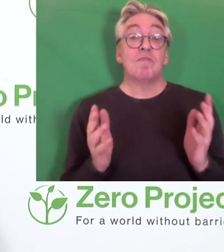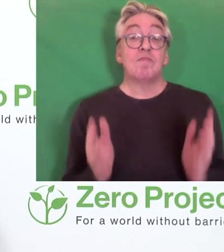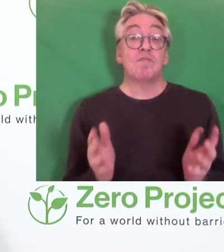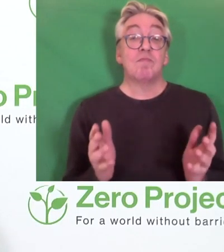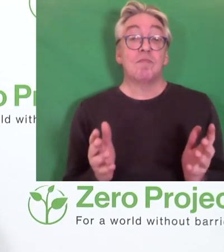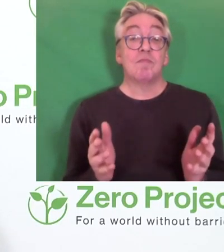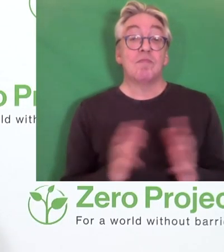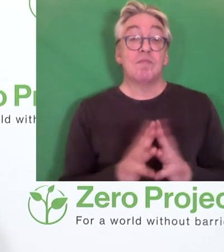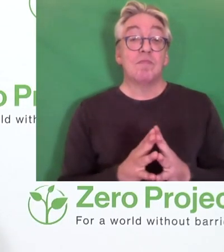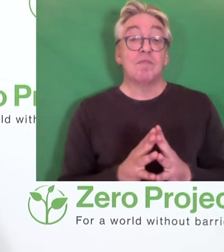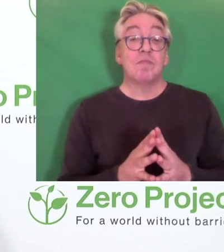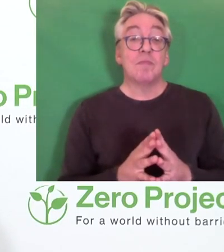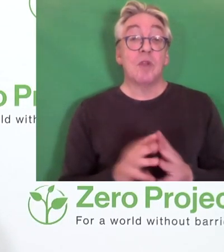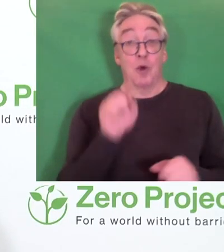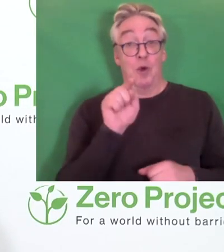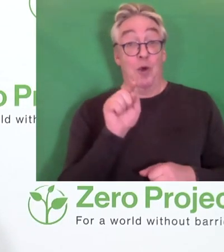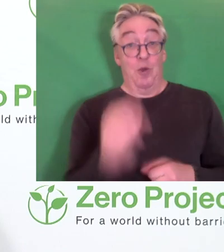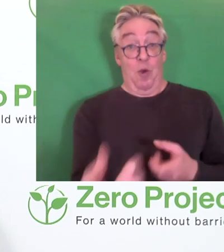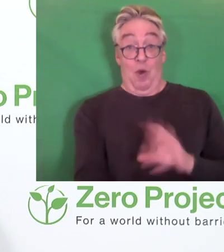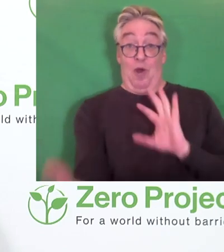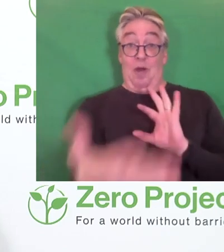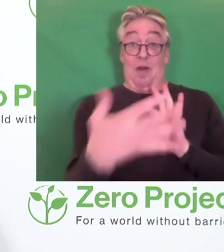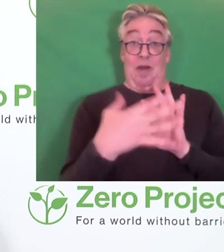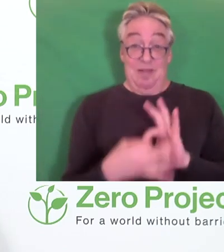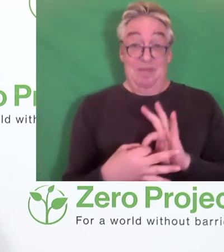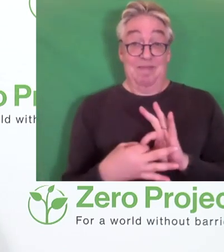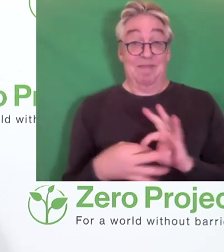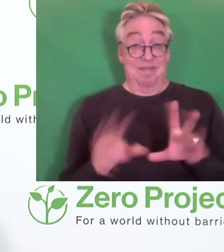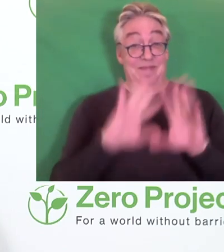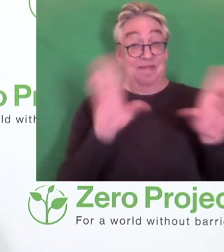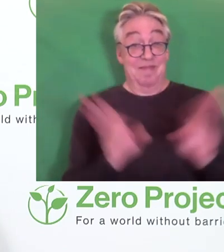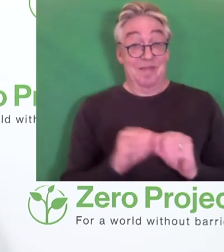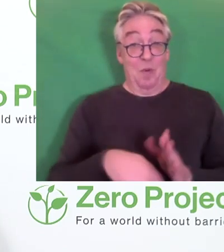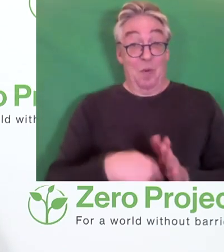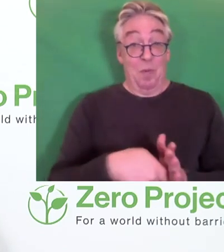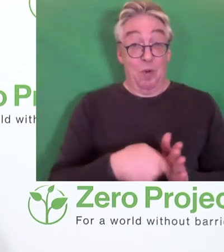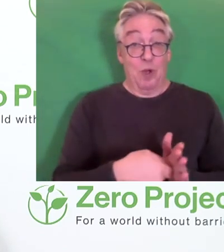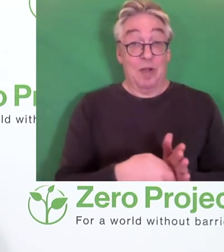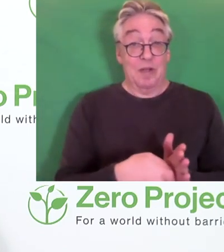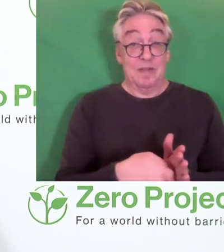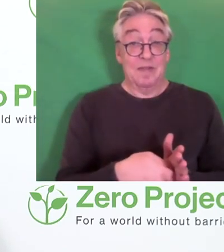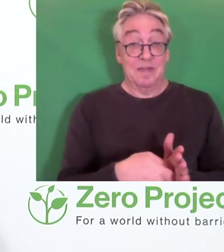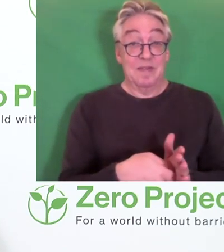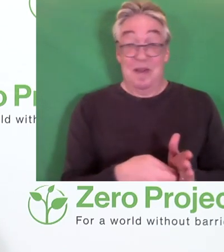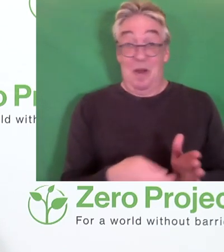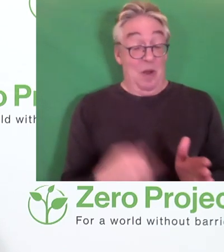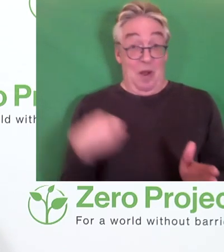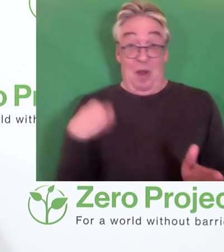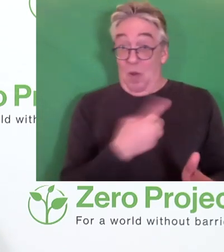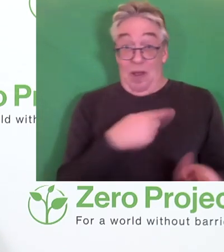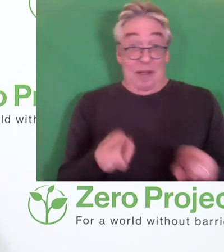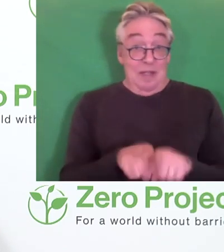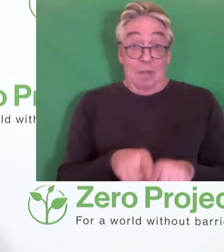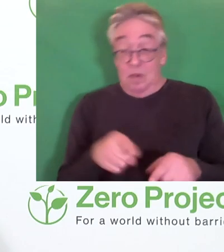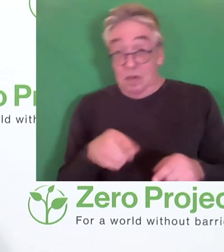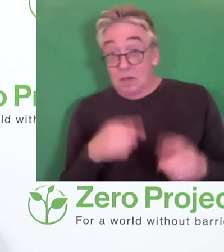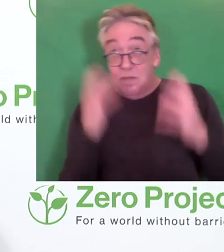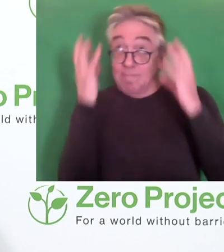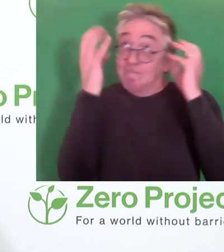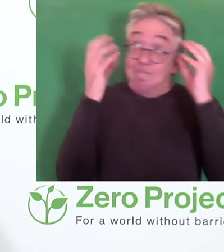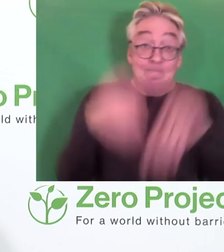Zero Project, we just had a crash course in moving a real conference into a virtual one. How are you doing it? And